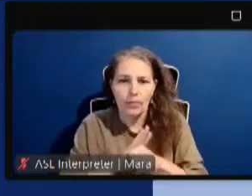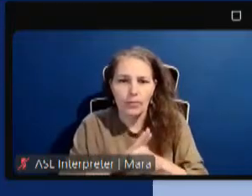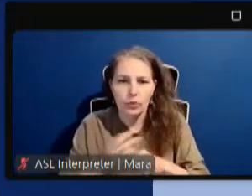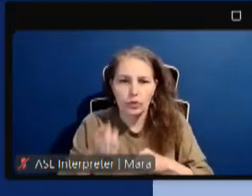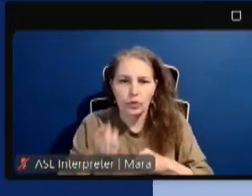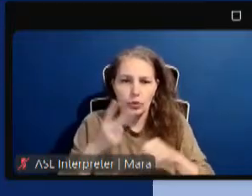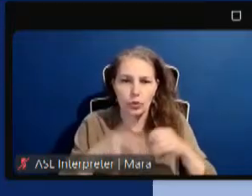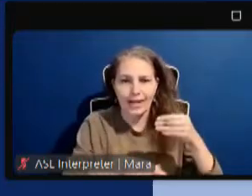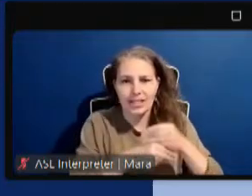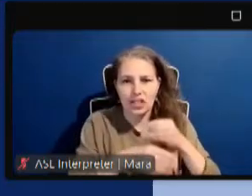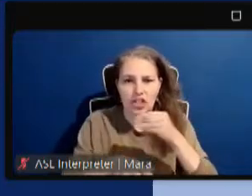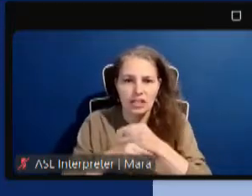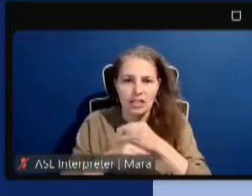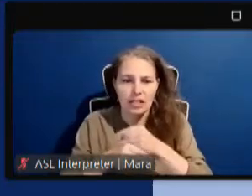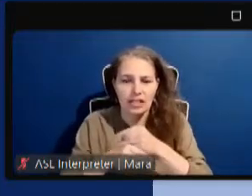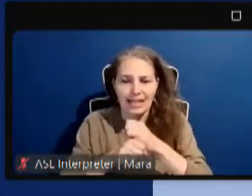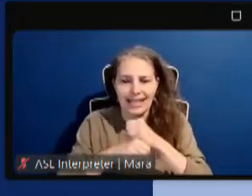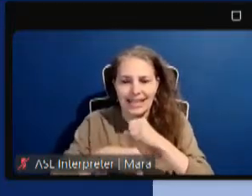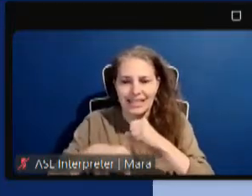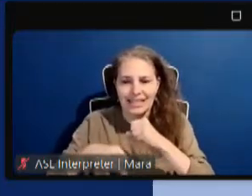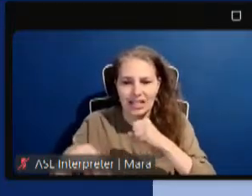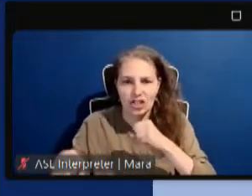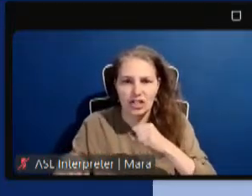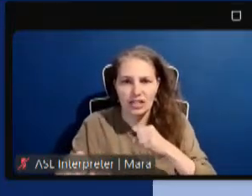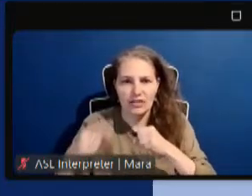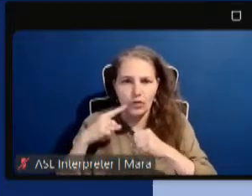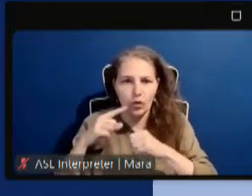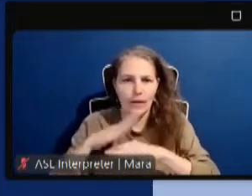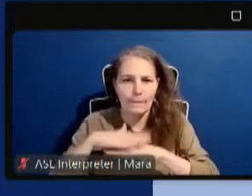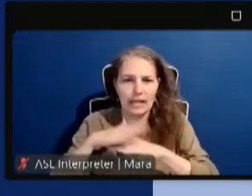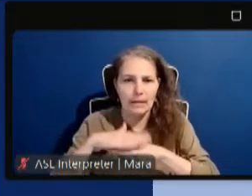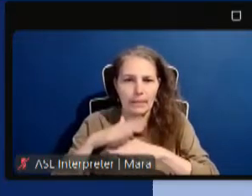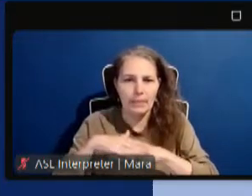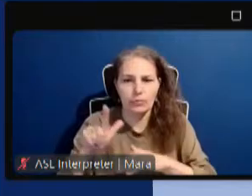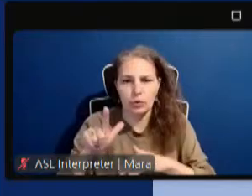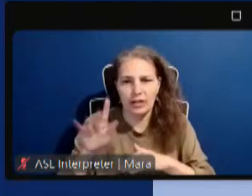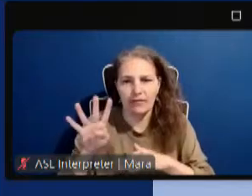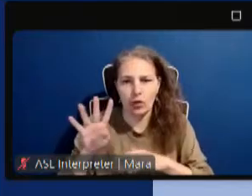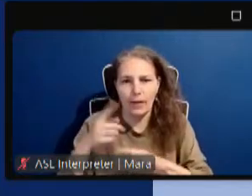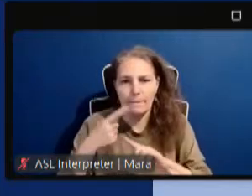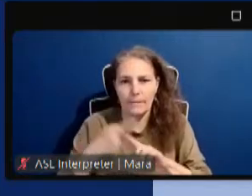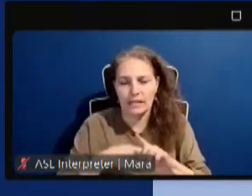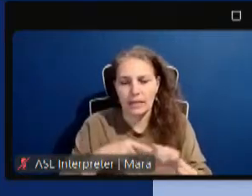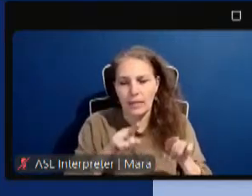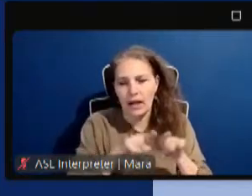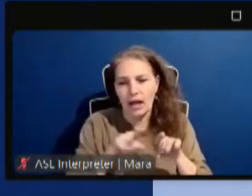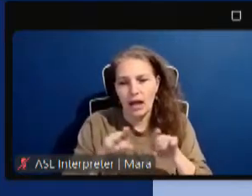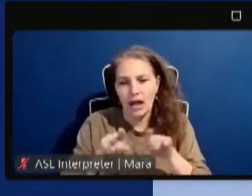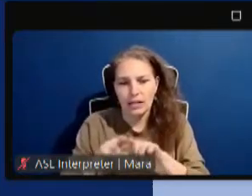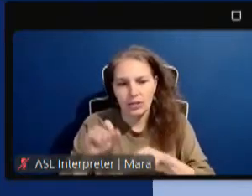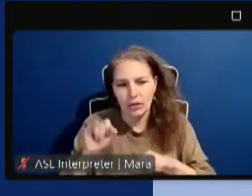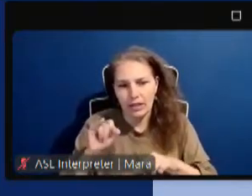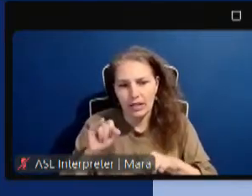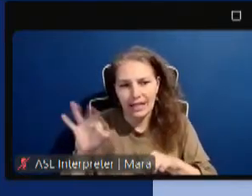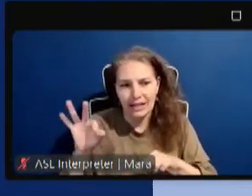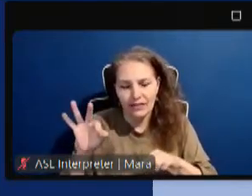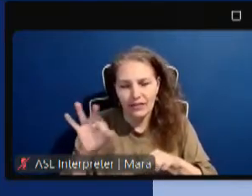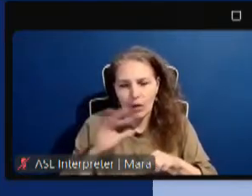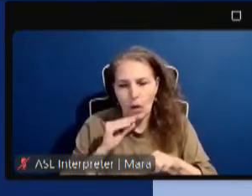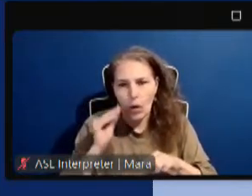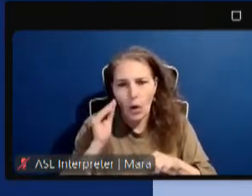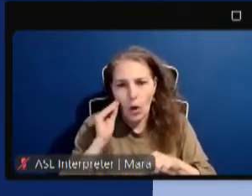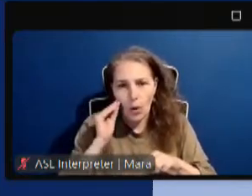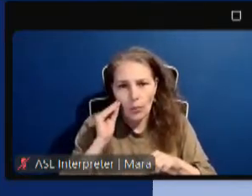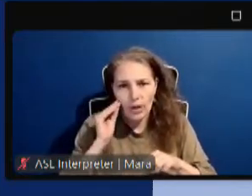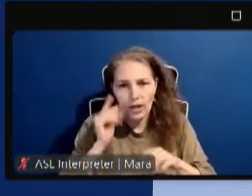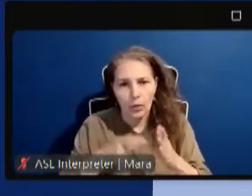insurance policy for a minimum of 24 months as well. But in addition to that, if a home is taking longer than